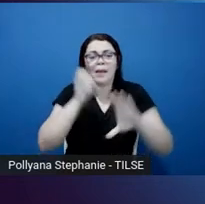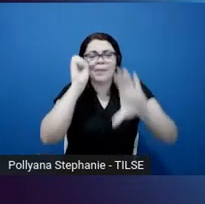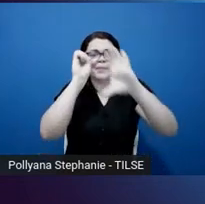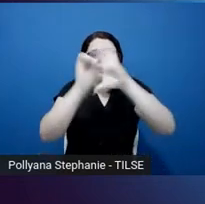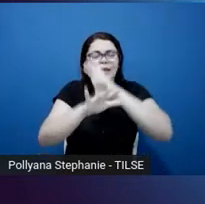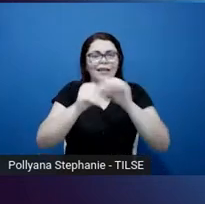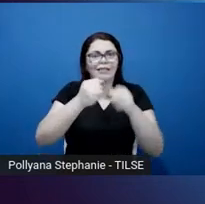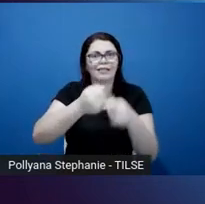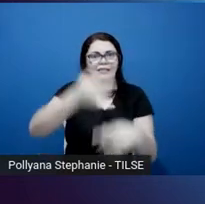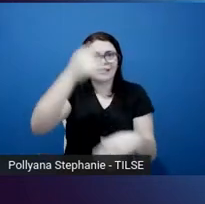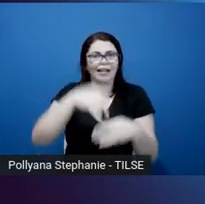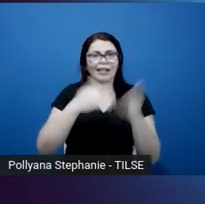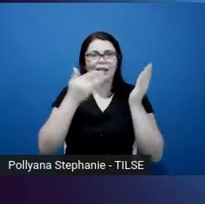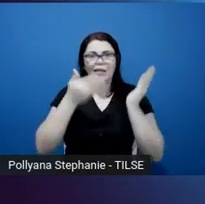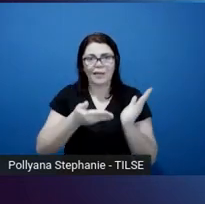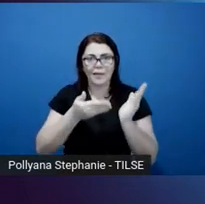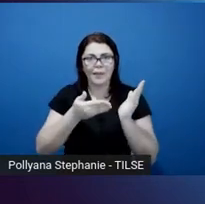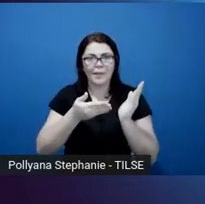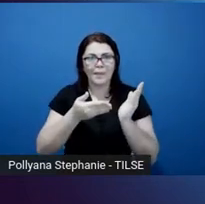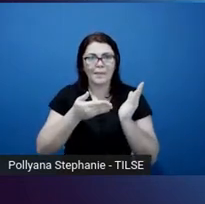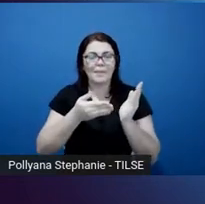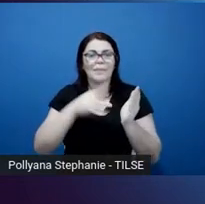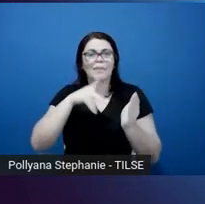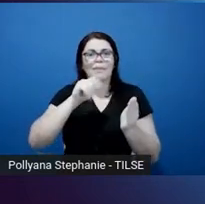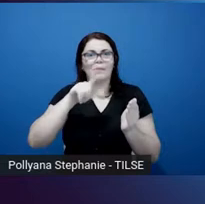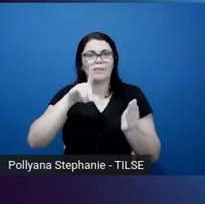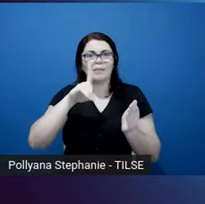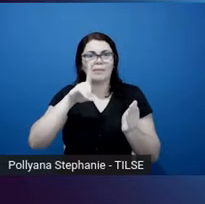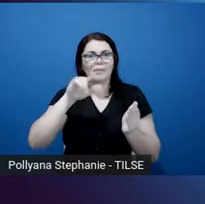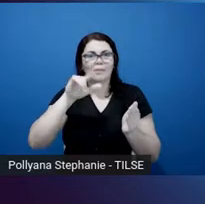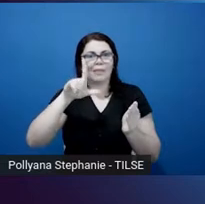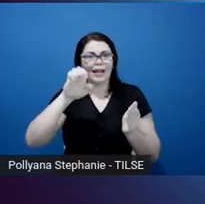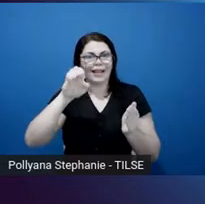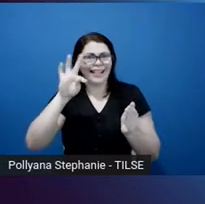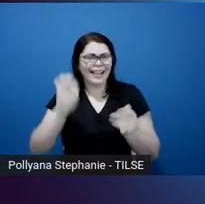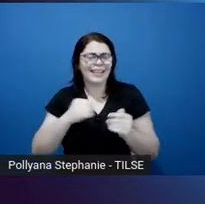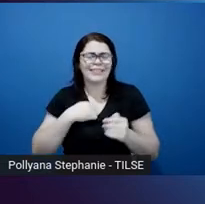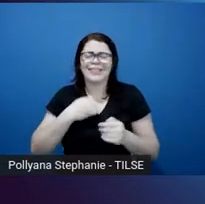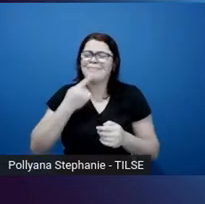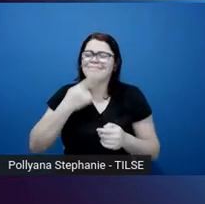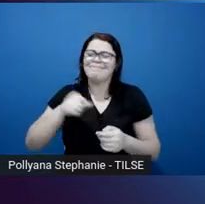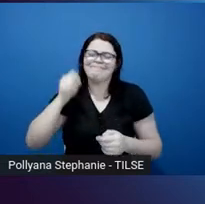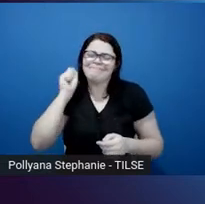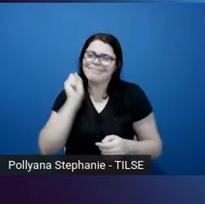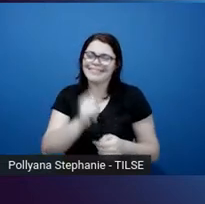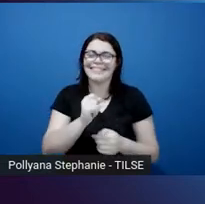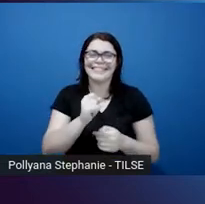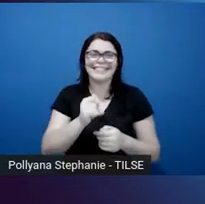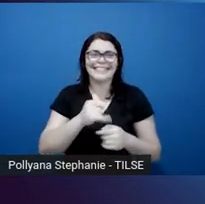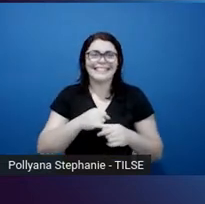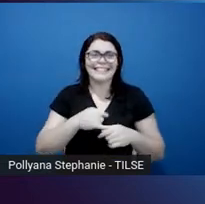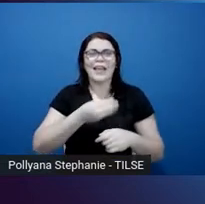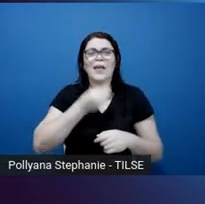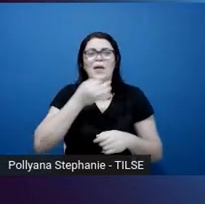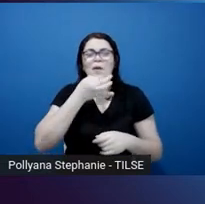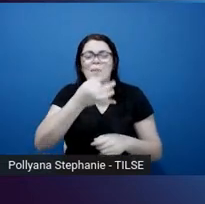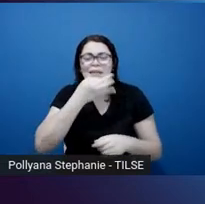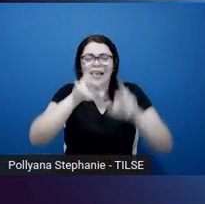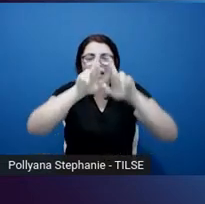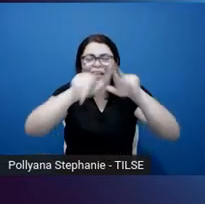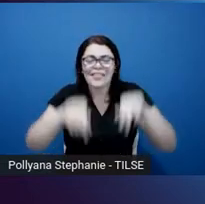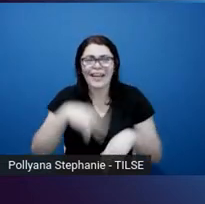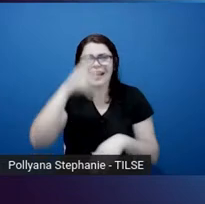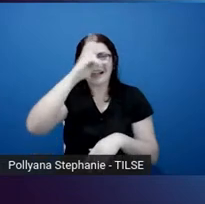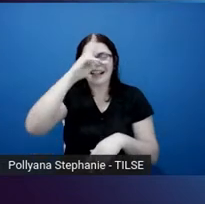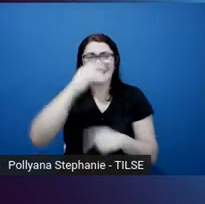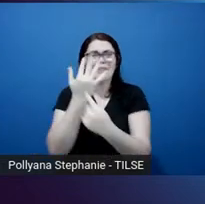Padlet. It will be wonderful to have a wall full of messages and comments to remember the 6th EPPI by. And remember